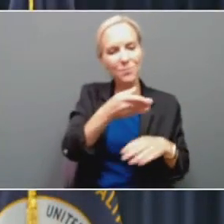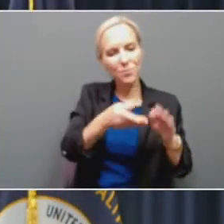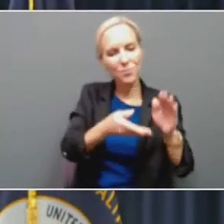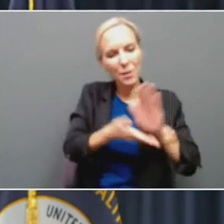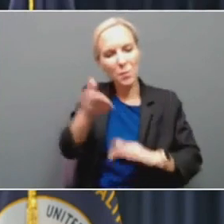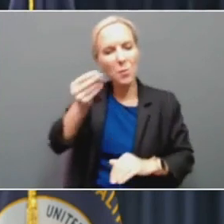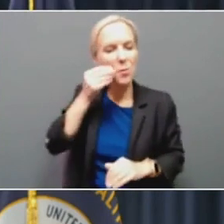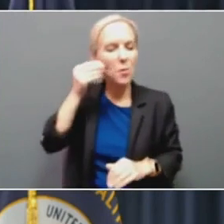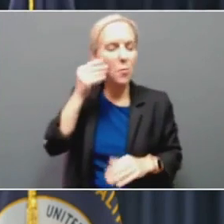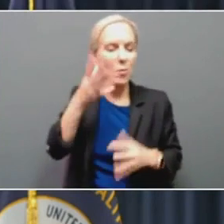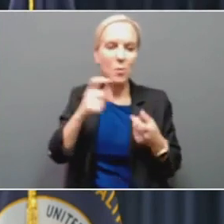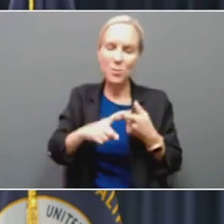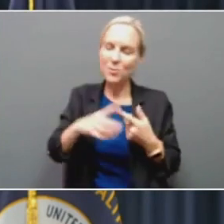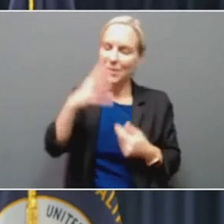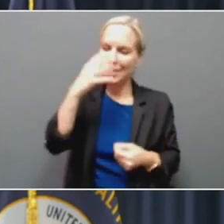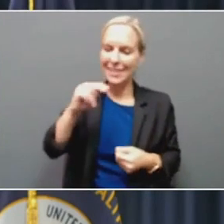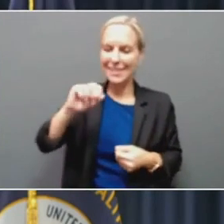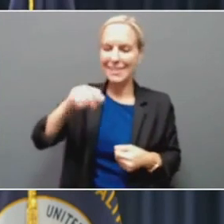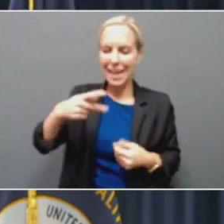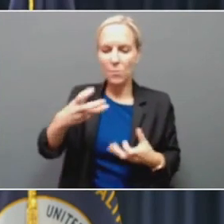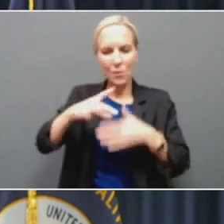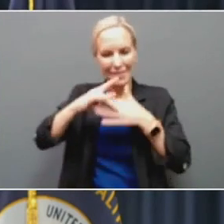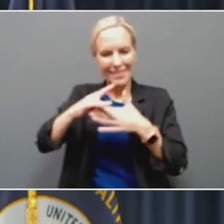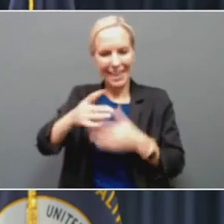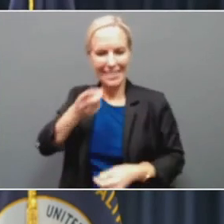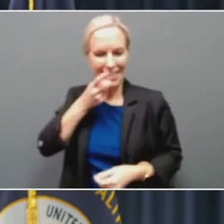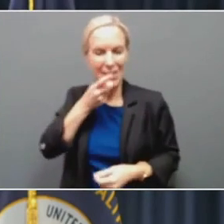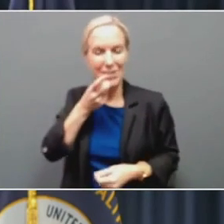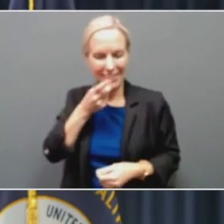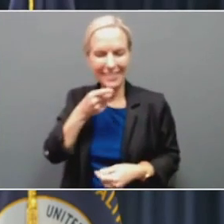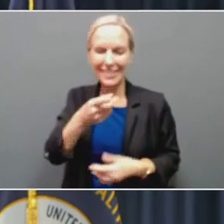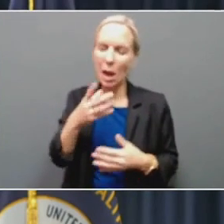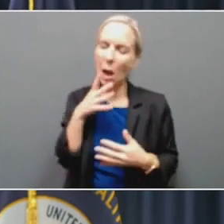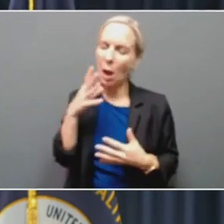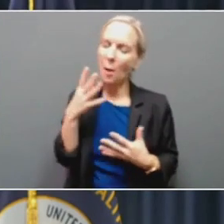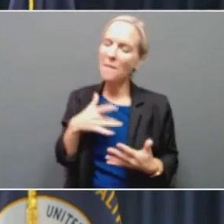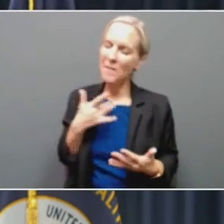wanted to take a nap and he wanted to steak dinner, and I'm pretty positive he got both.